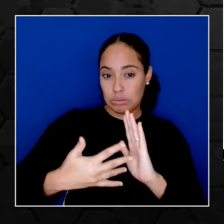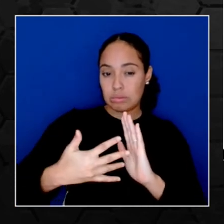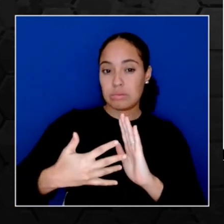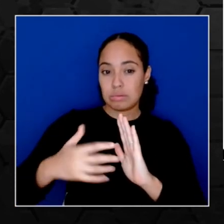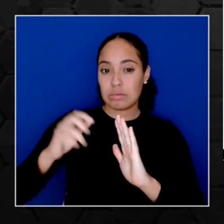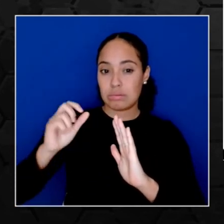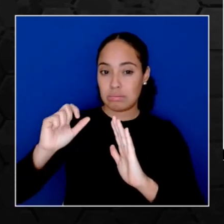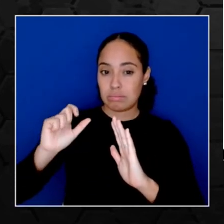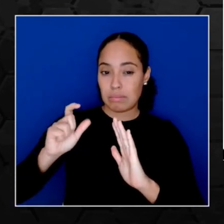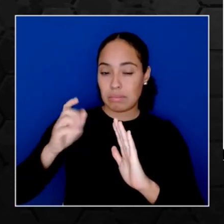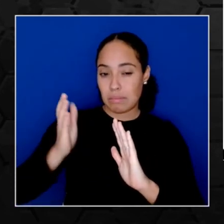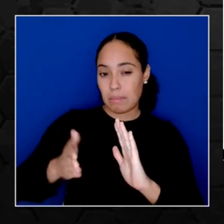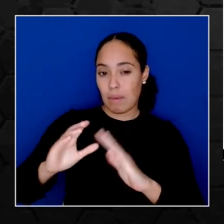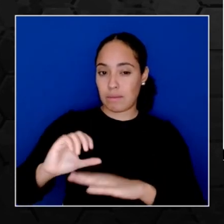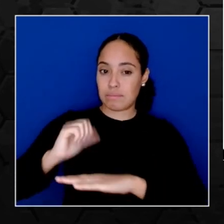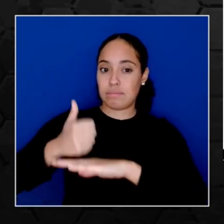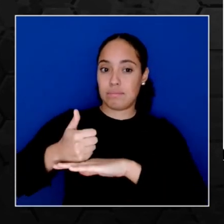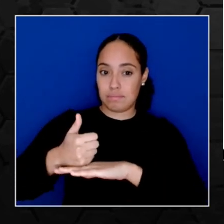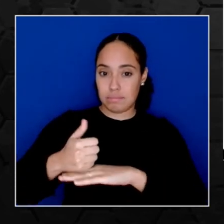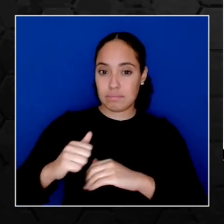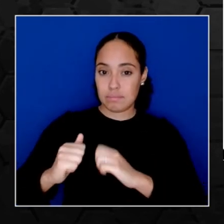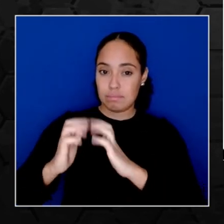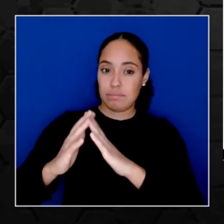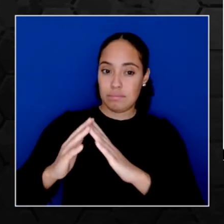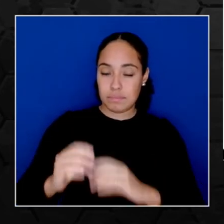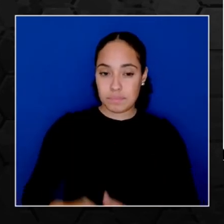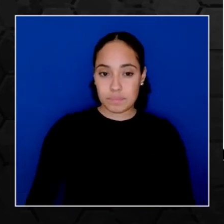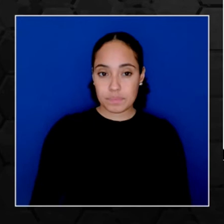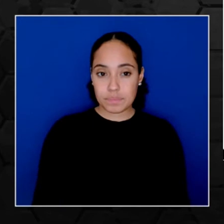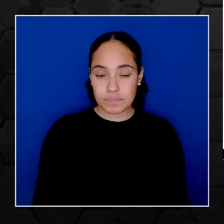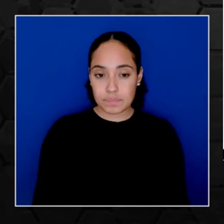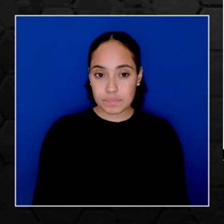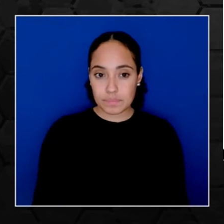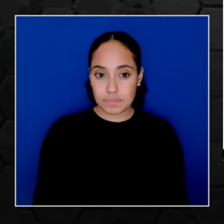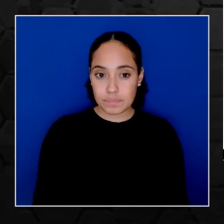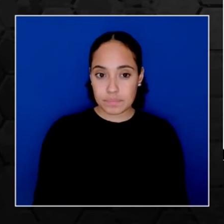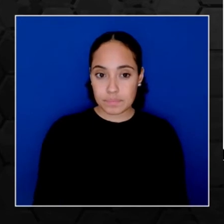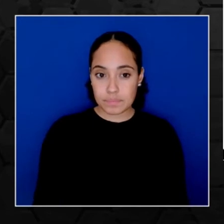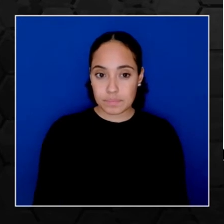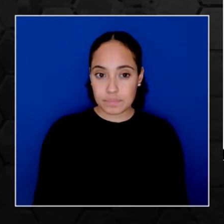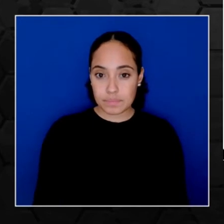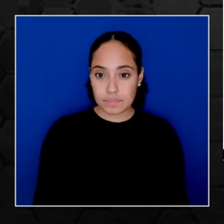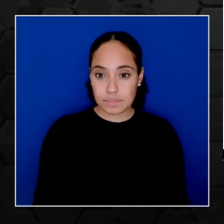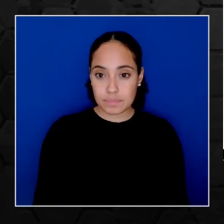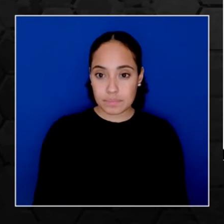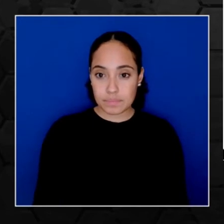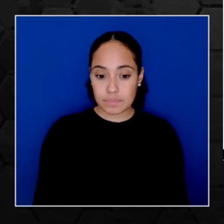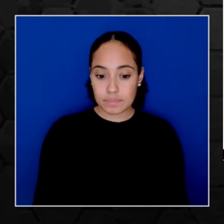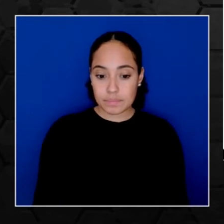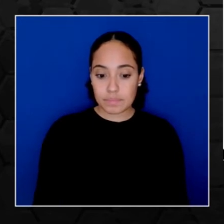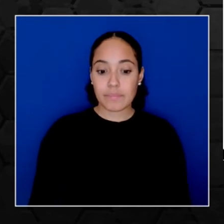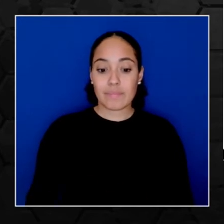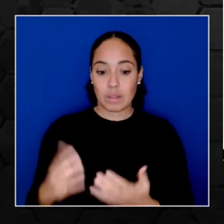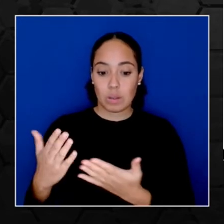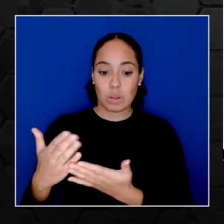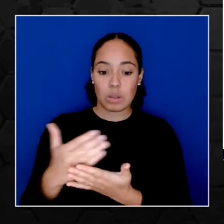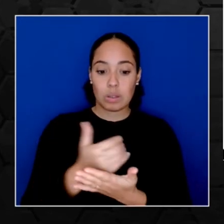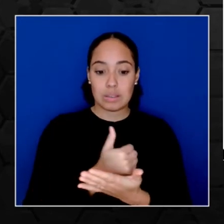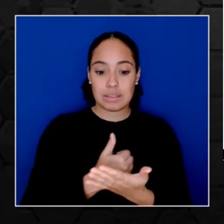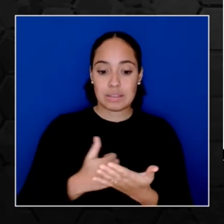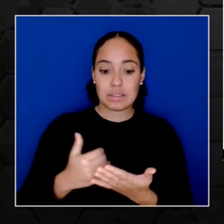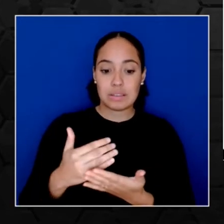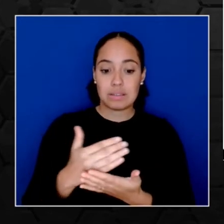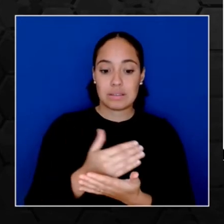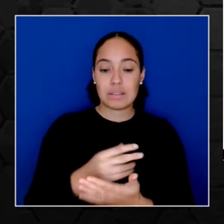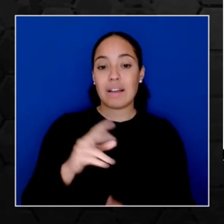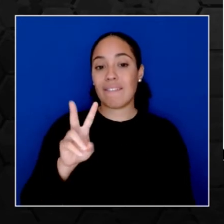being, we'll be using the interrupting scenario for making vitals, for collecting vitals. So the scenario ID was vital,